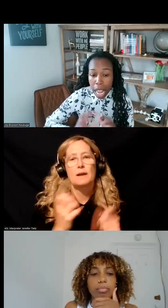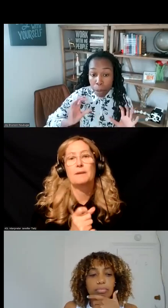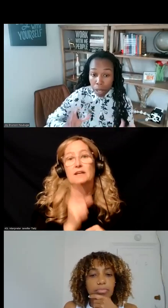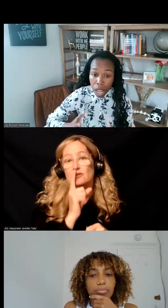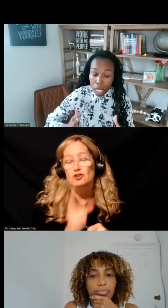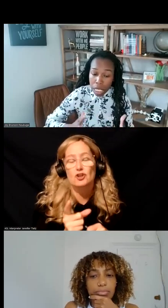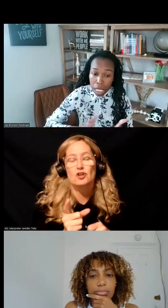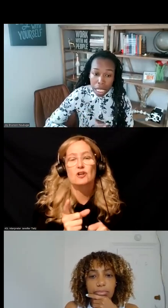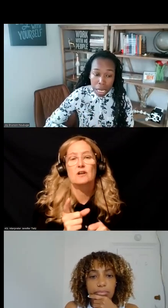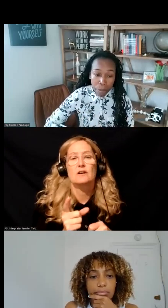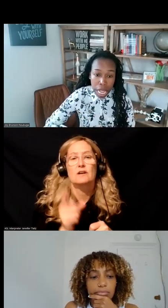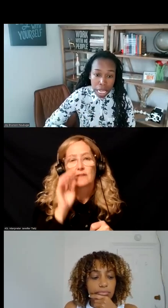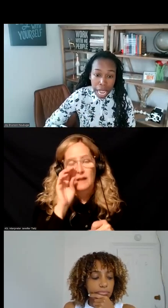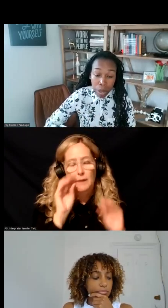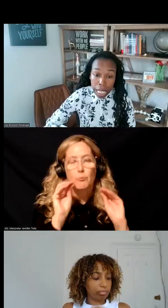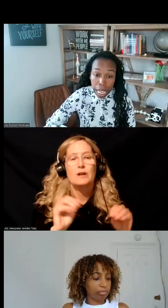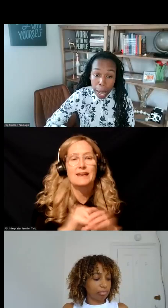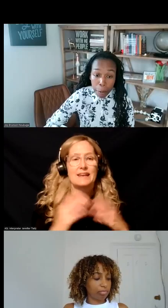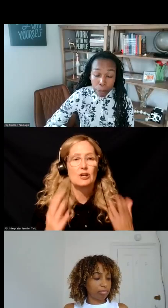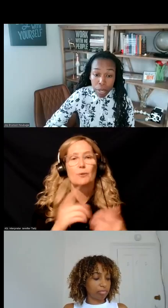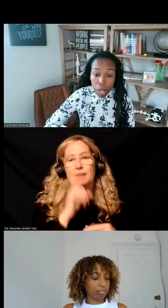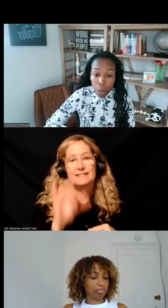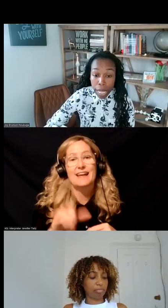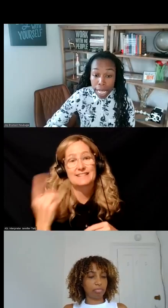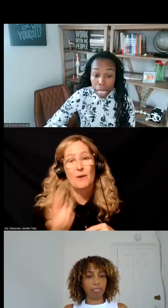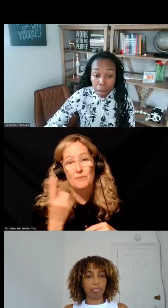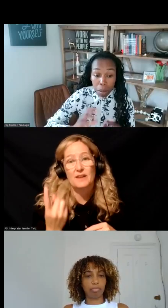that I plugged, because this is something that we